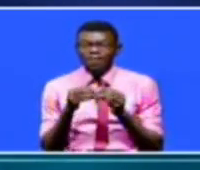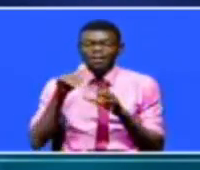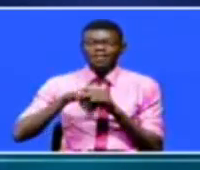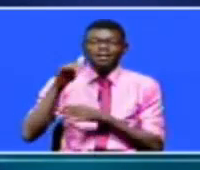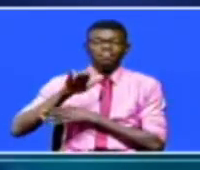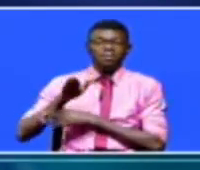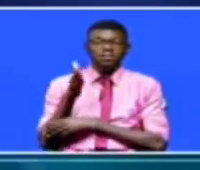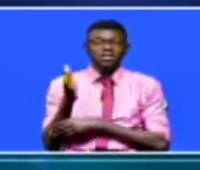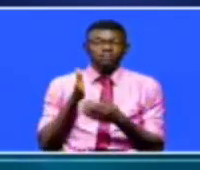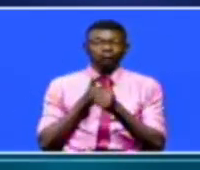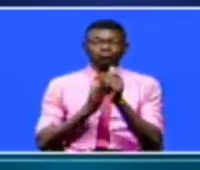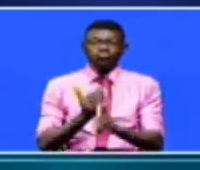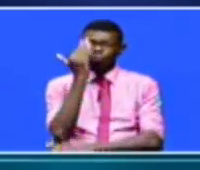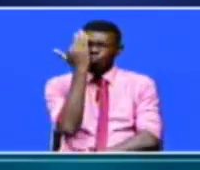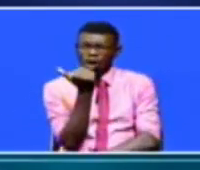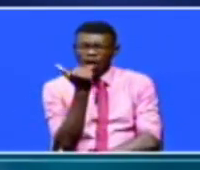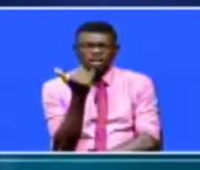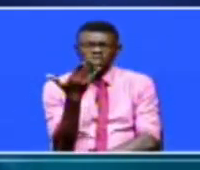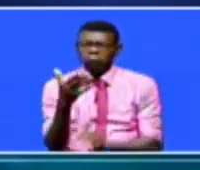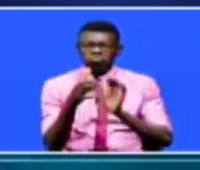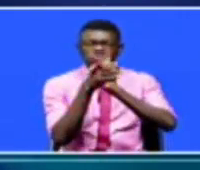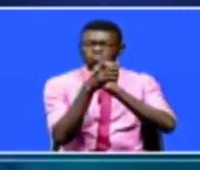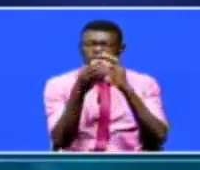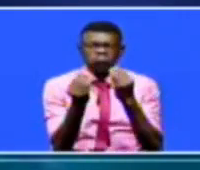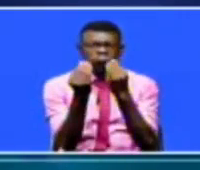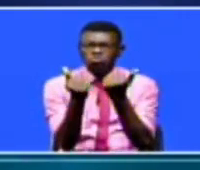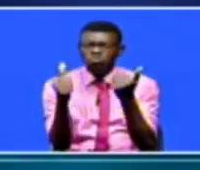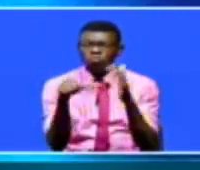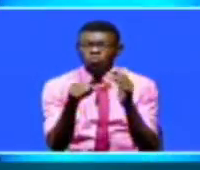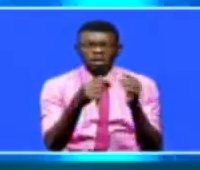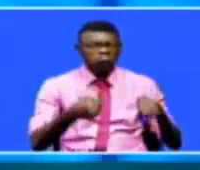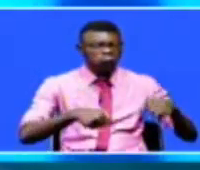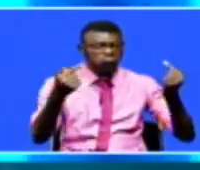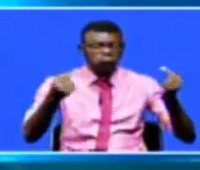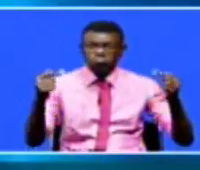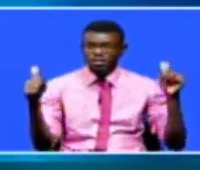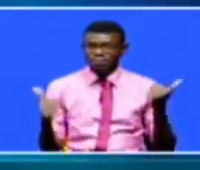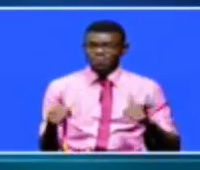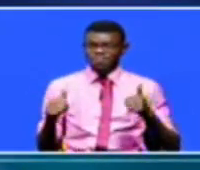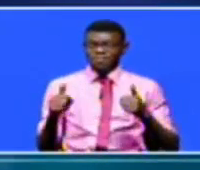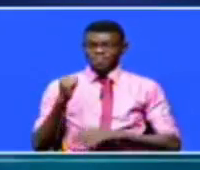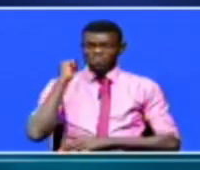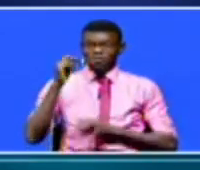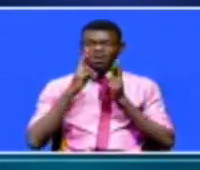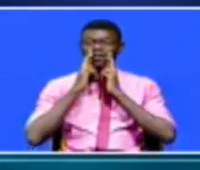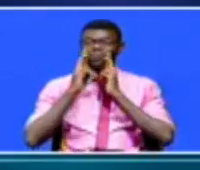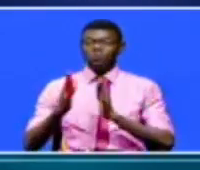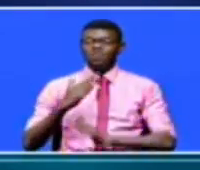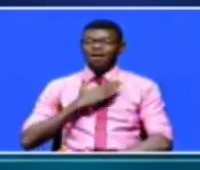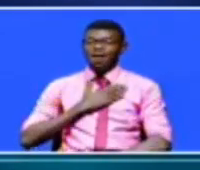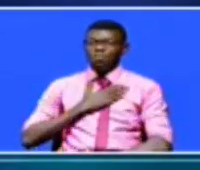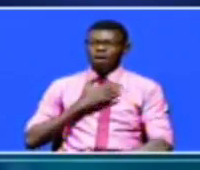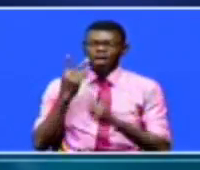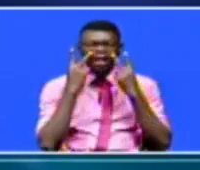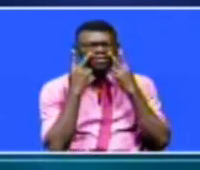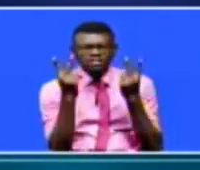over fears that the party leadership has made little effort to resolve the prevailing standoff. Tonight, KTN political reporter Muremi Mwangi looks at the